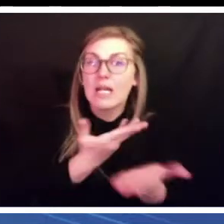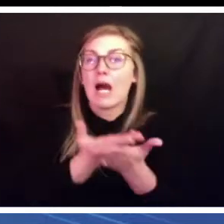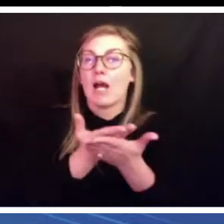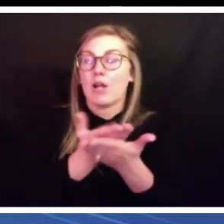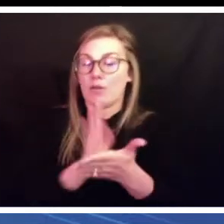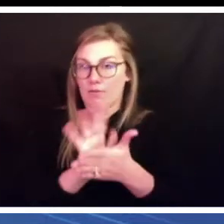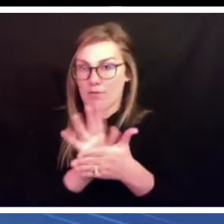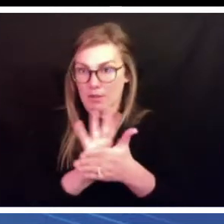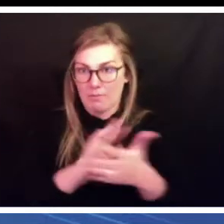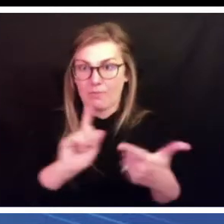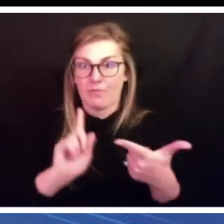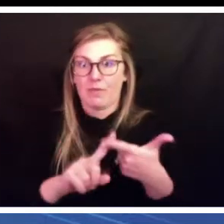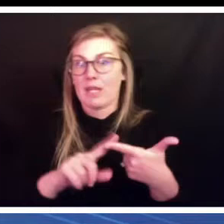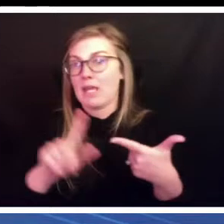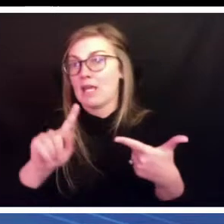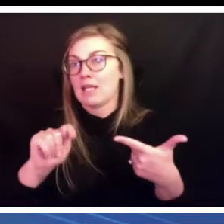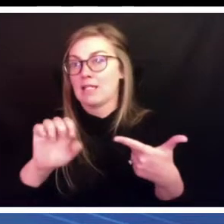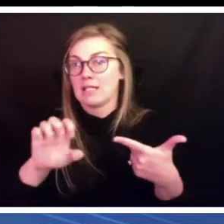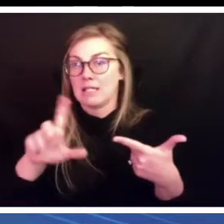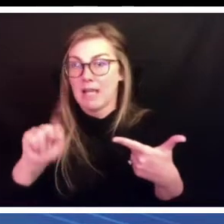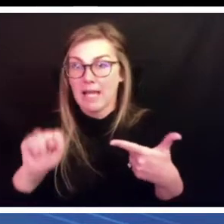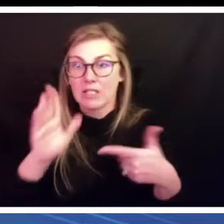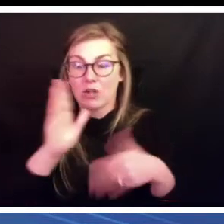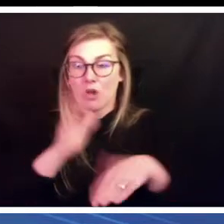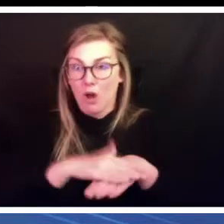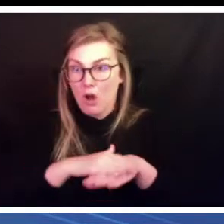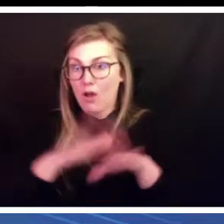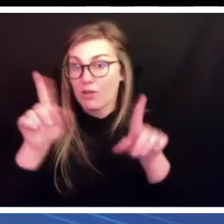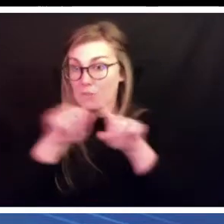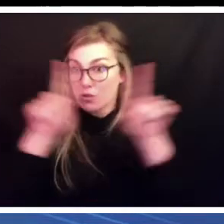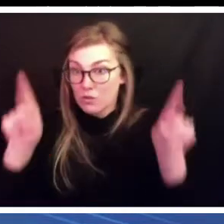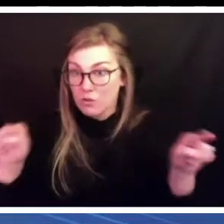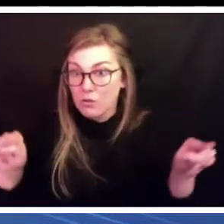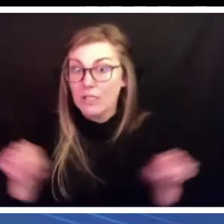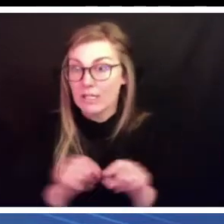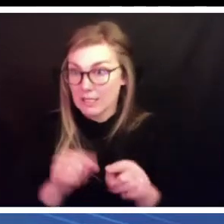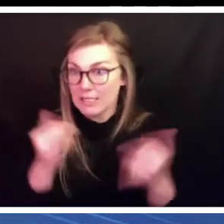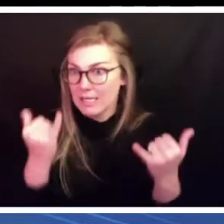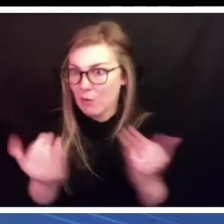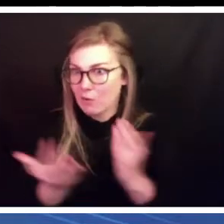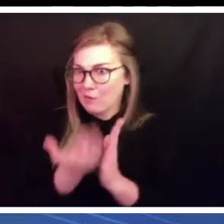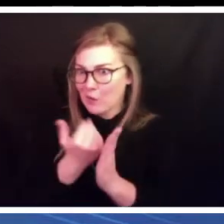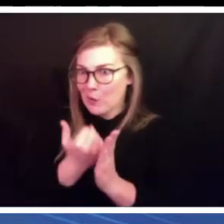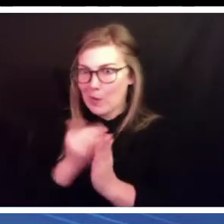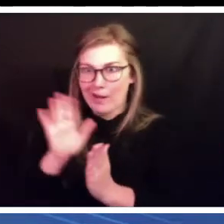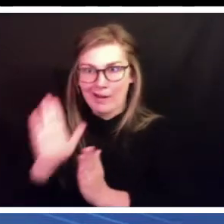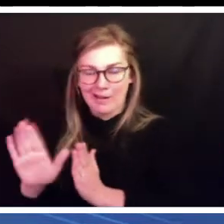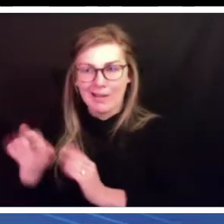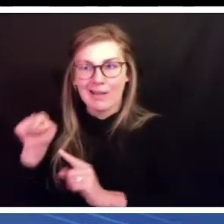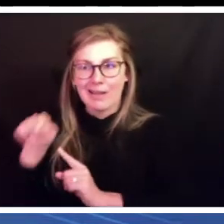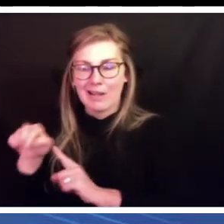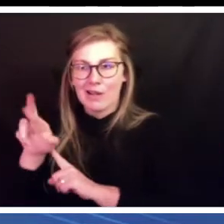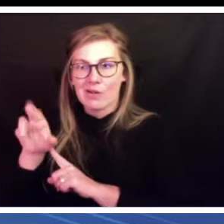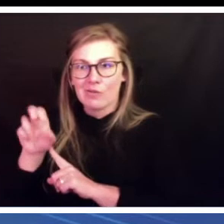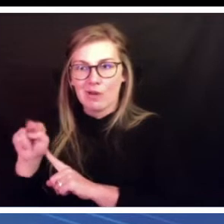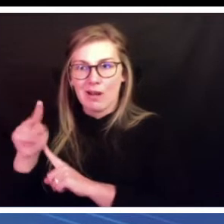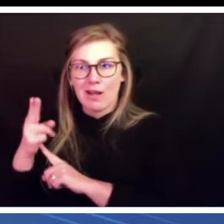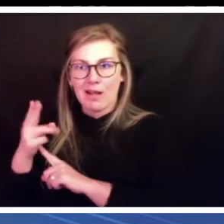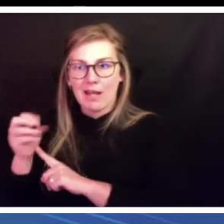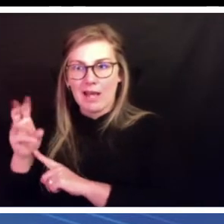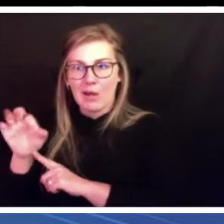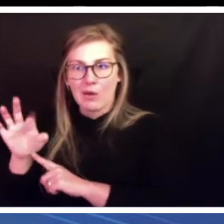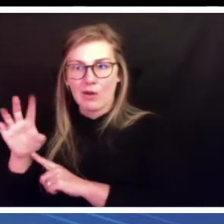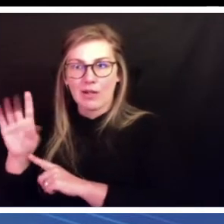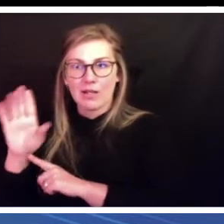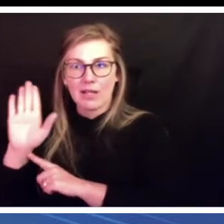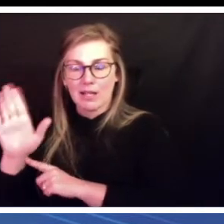because we're historically going back to his career. I also have to then audio describe all the opera